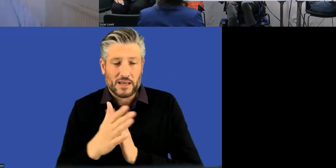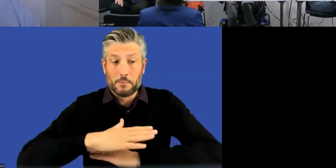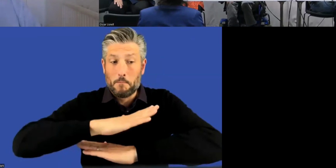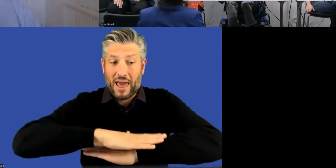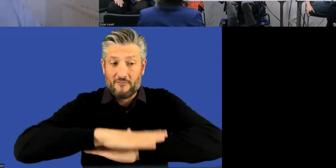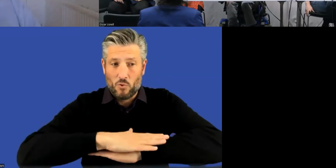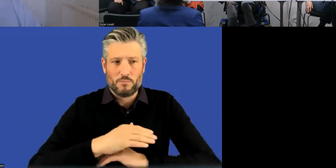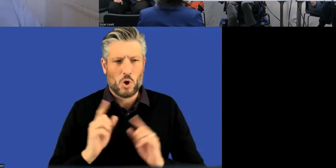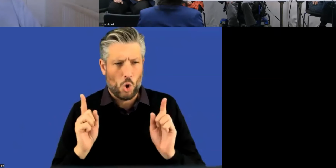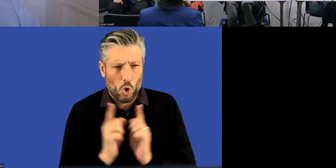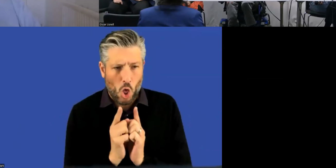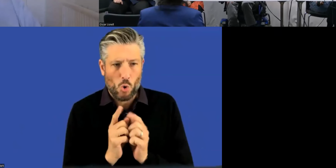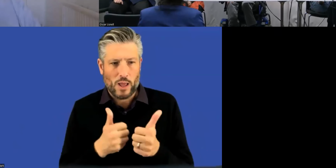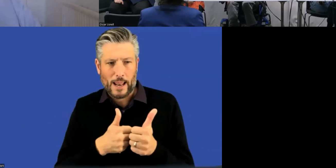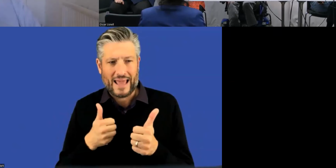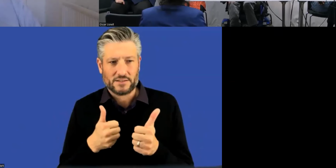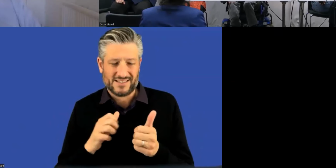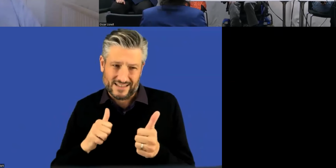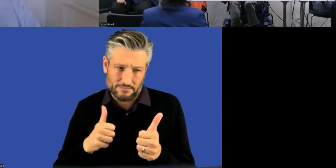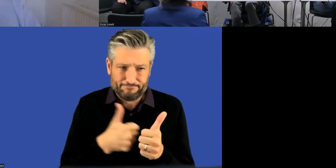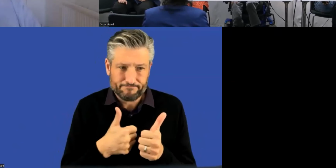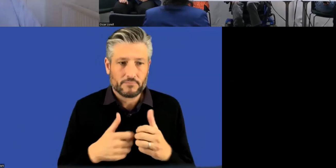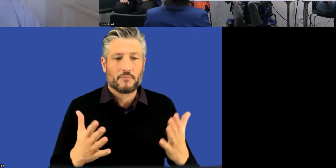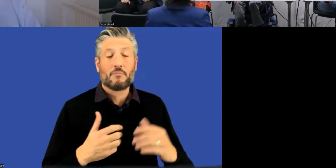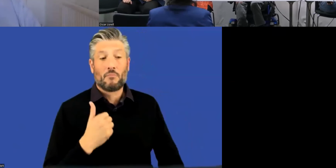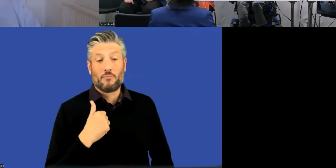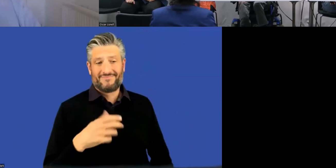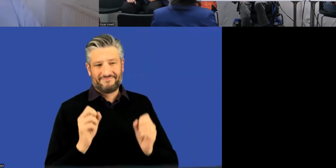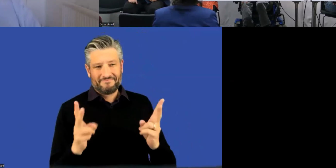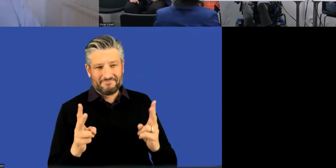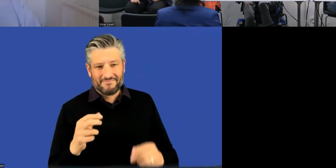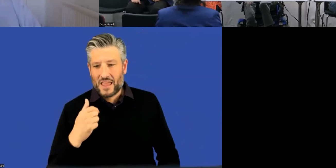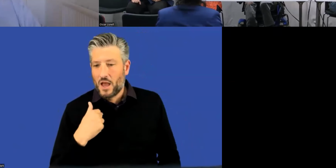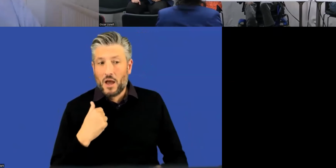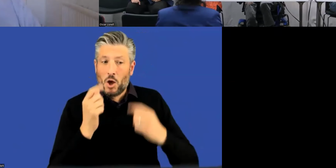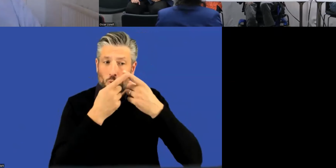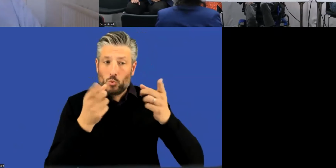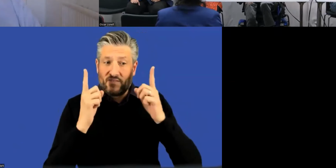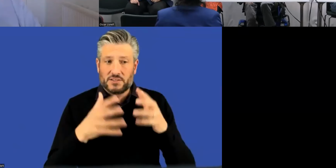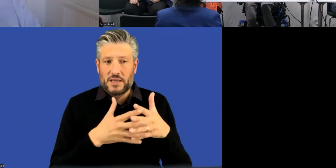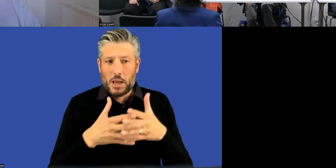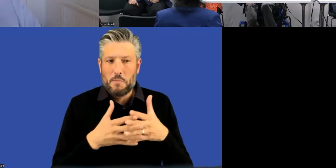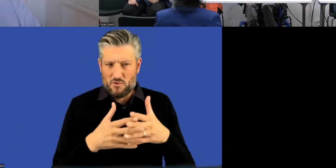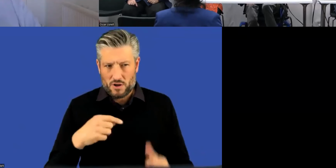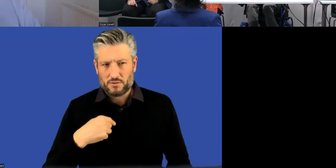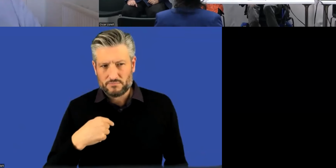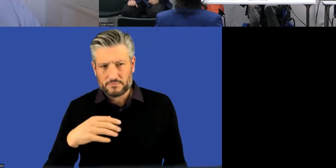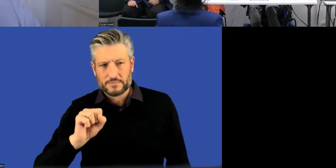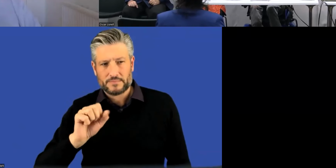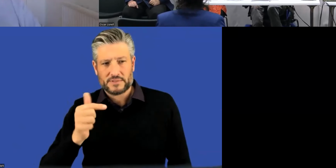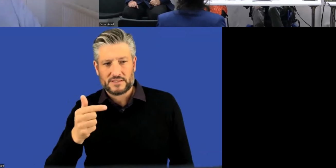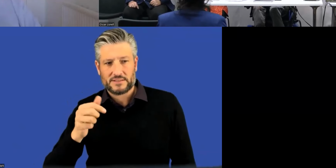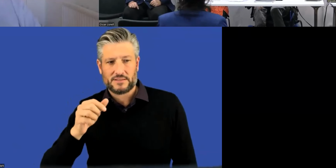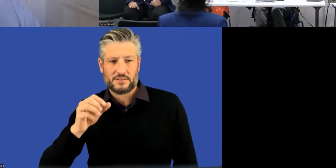So it's at Stanford University. It's been a long time now, actually, that we've had a software